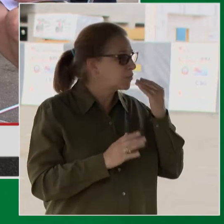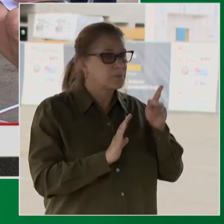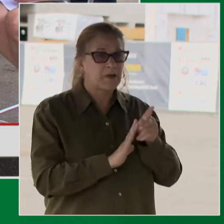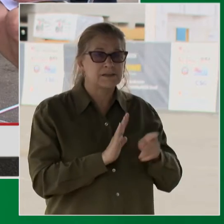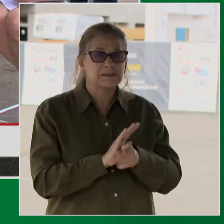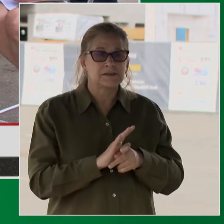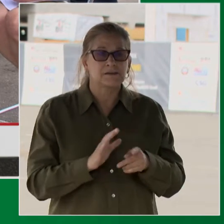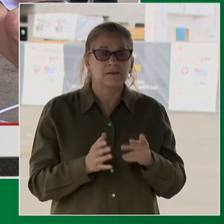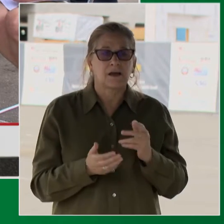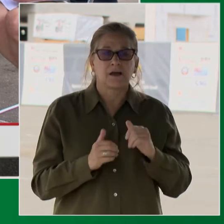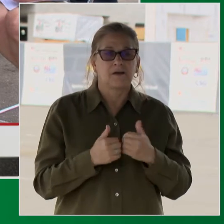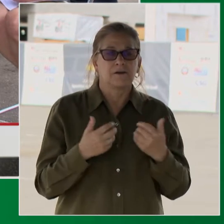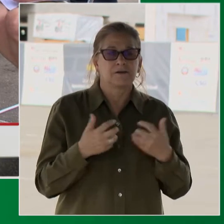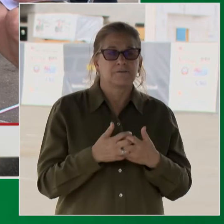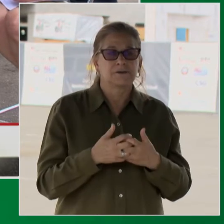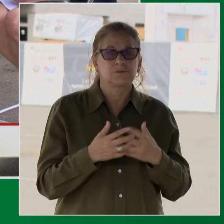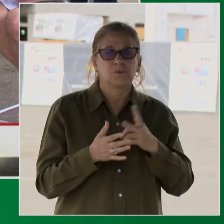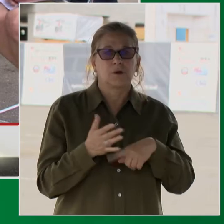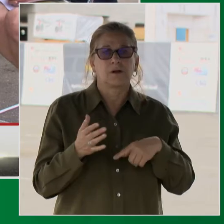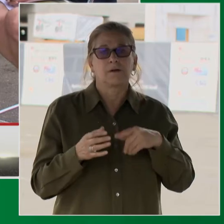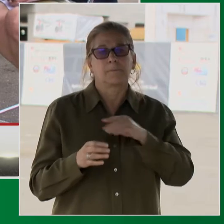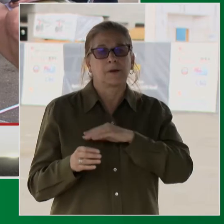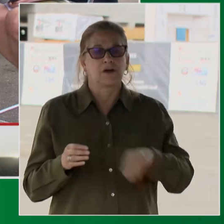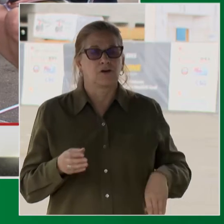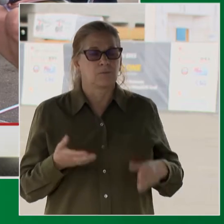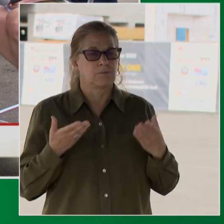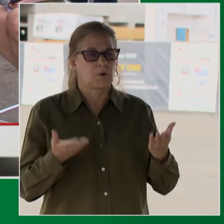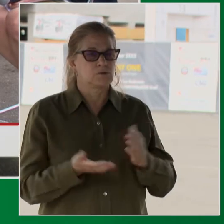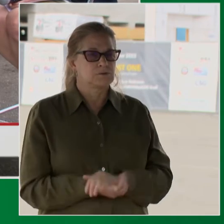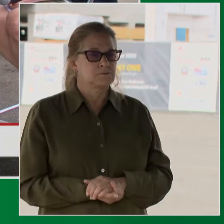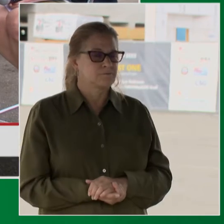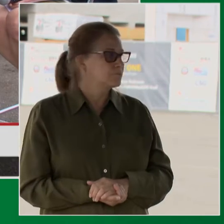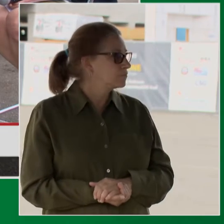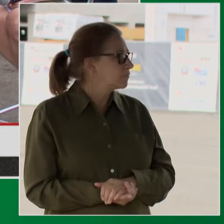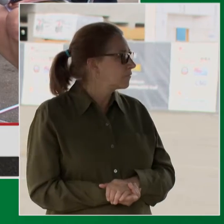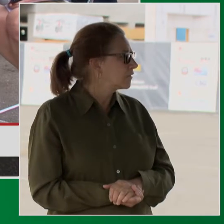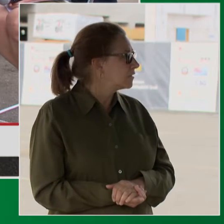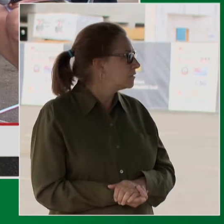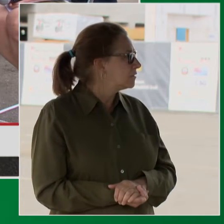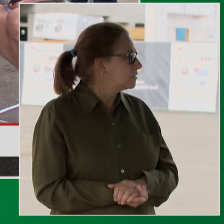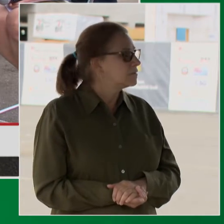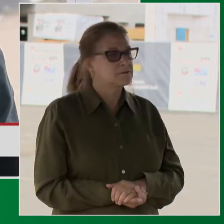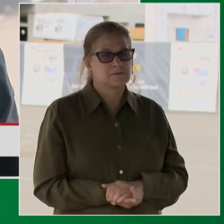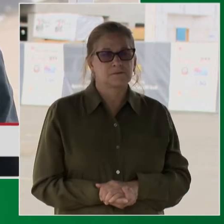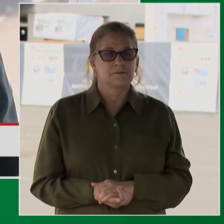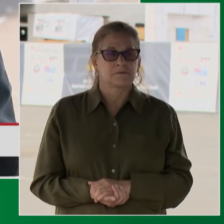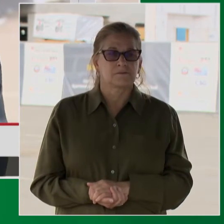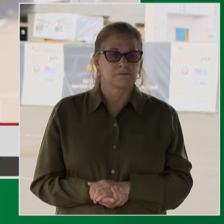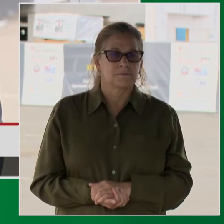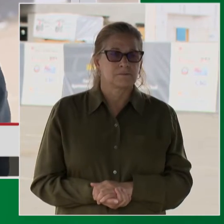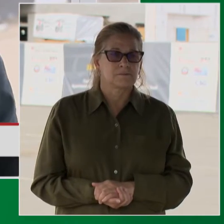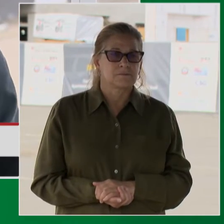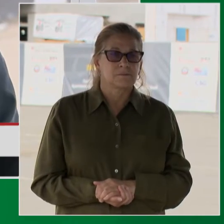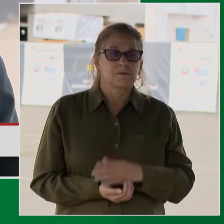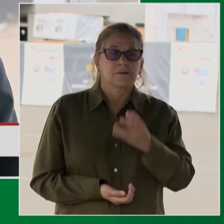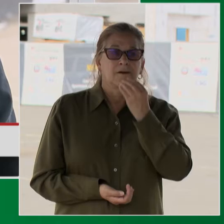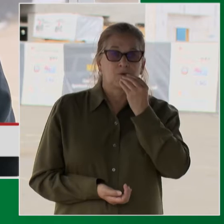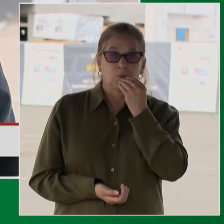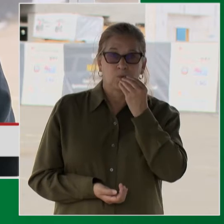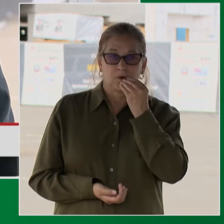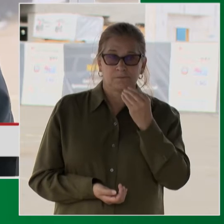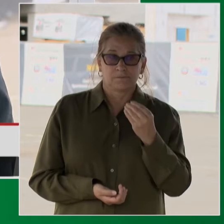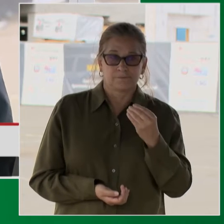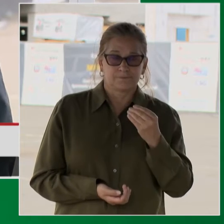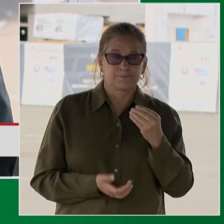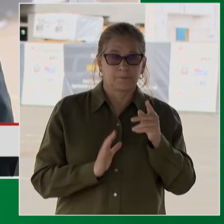fits into what the mayor's proposed in the budget. So the Food Policy Council has been working on many of these issues and thinking